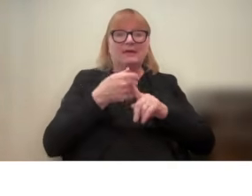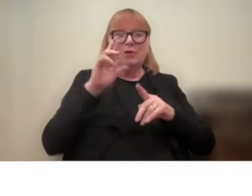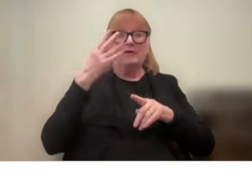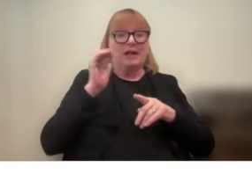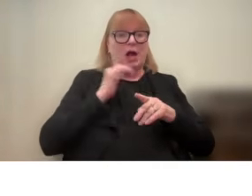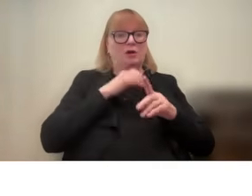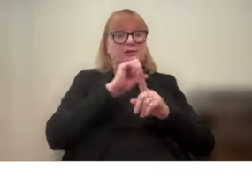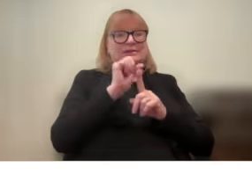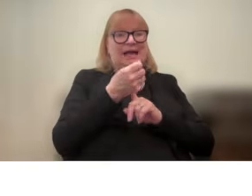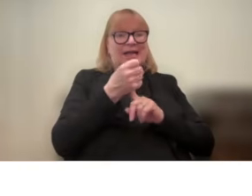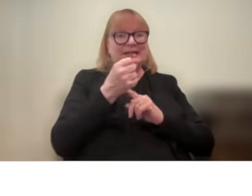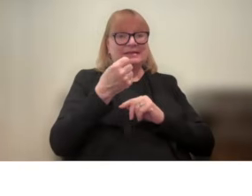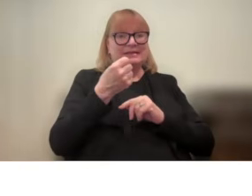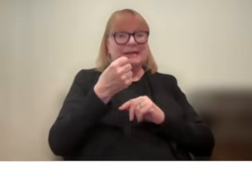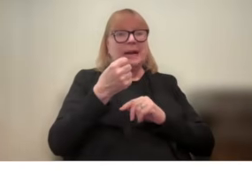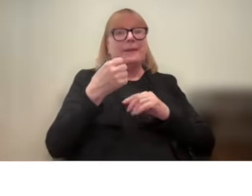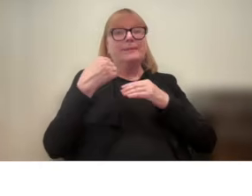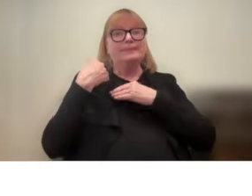our society's biases.